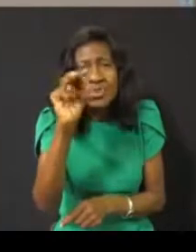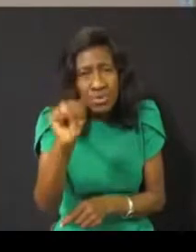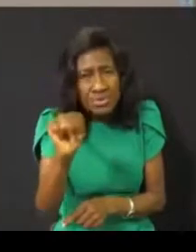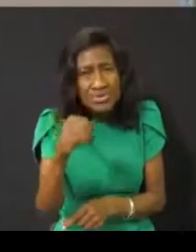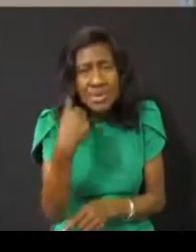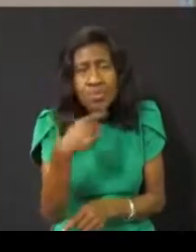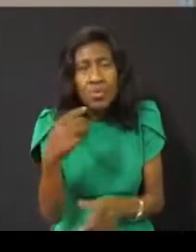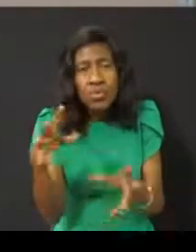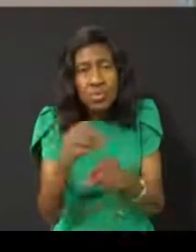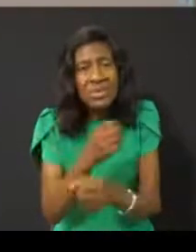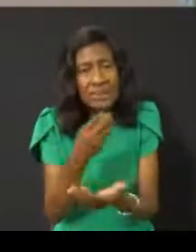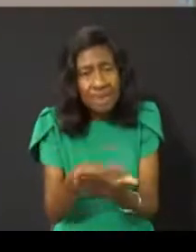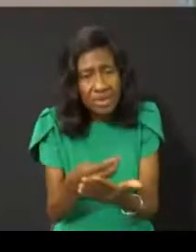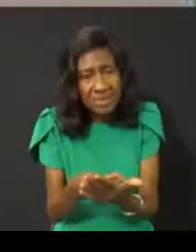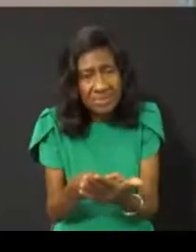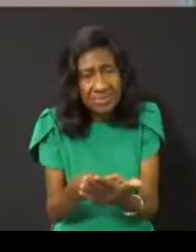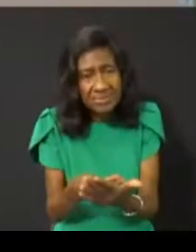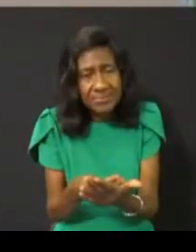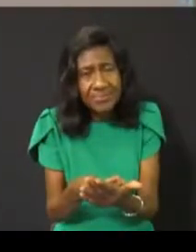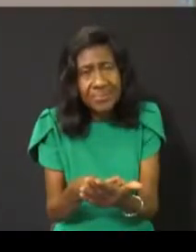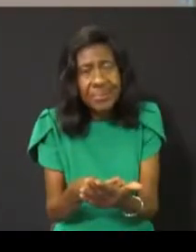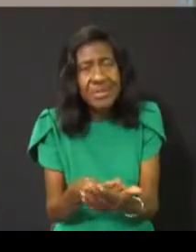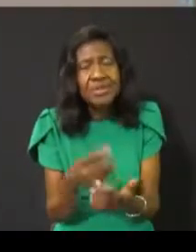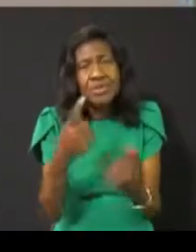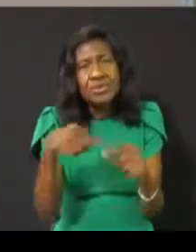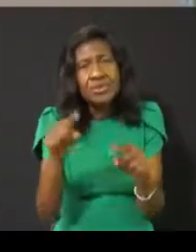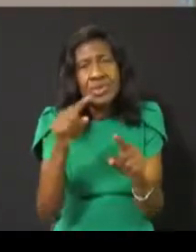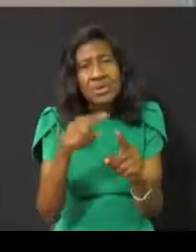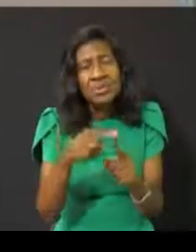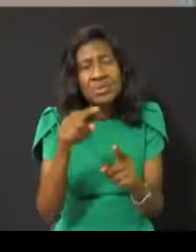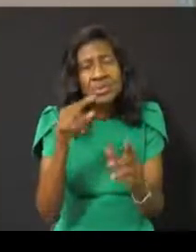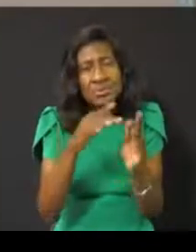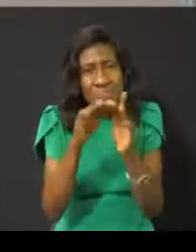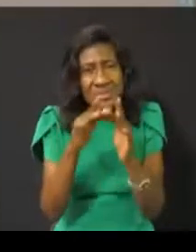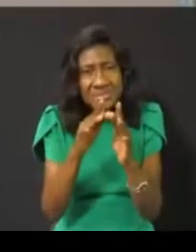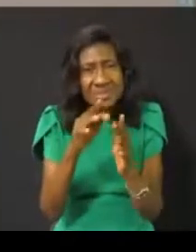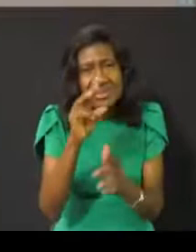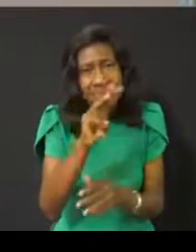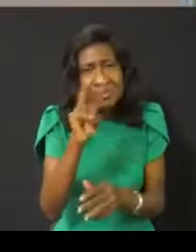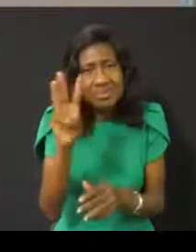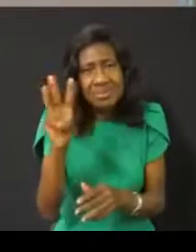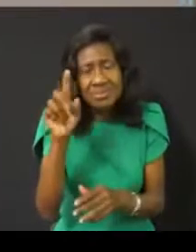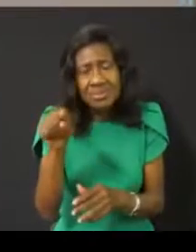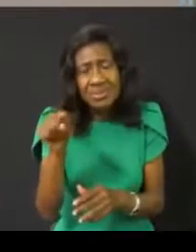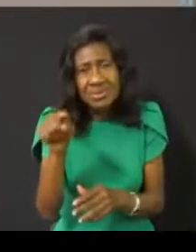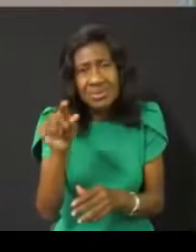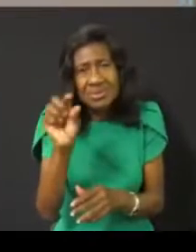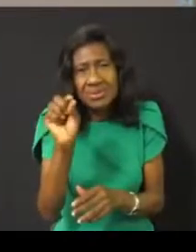submitted online by visiting www.gov.ky